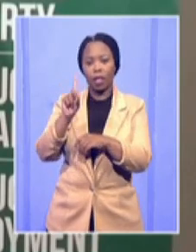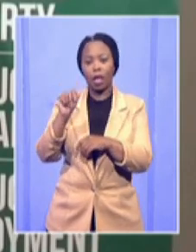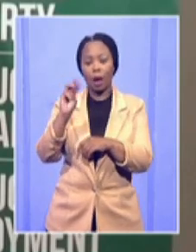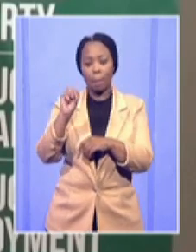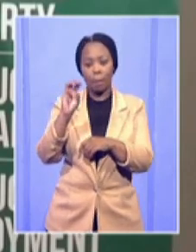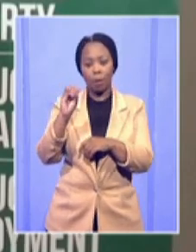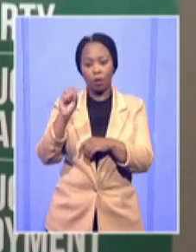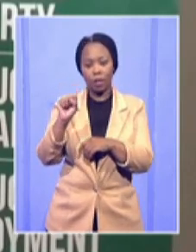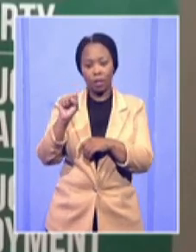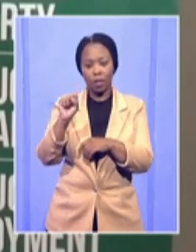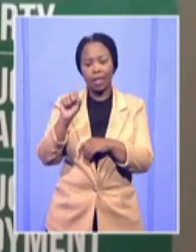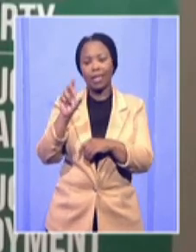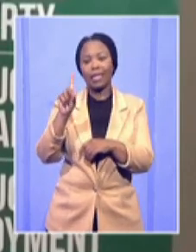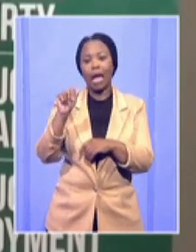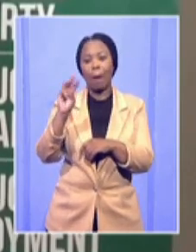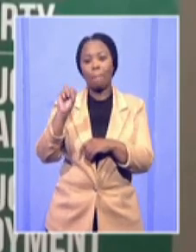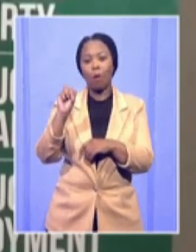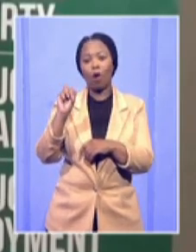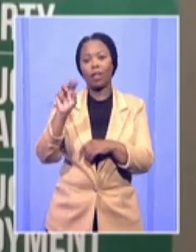Damons.